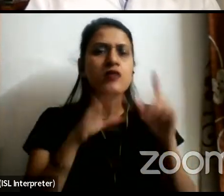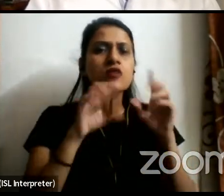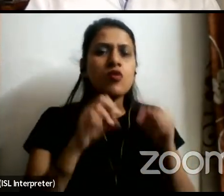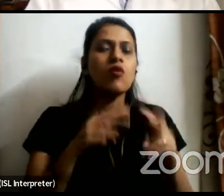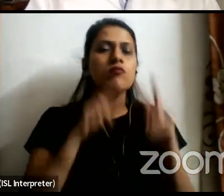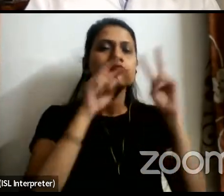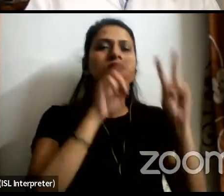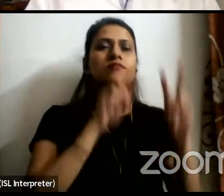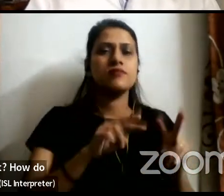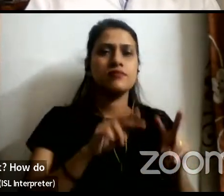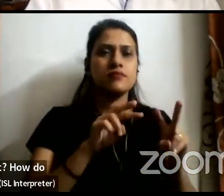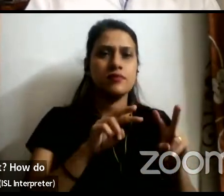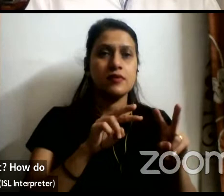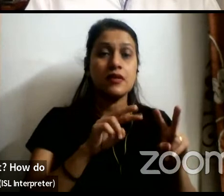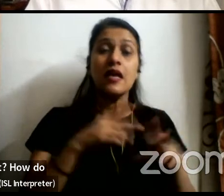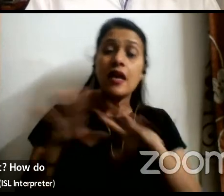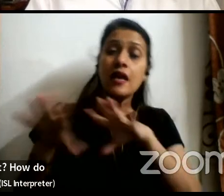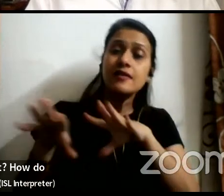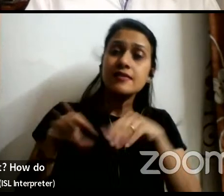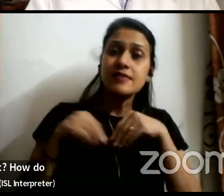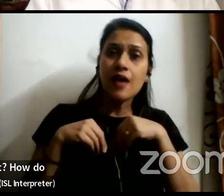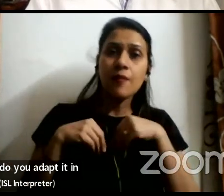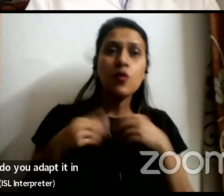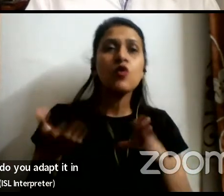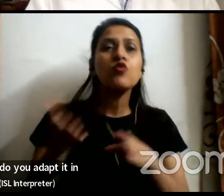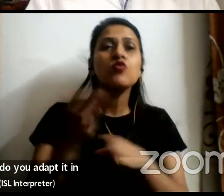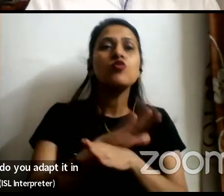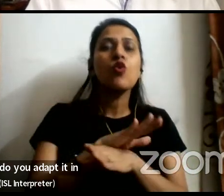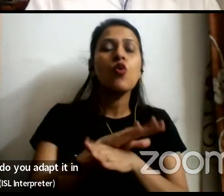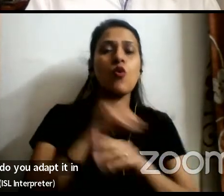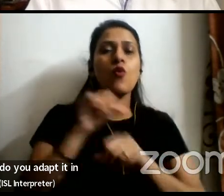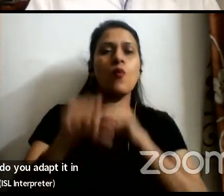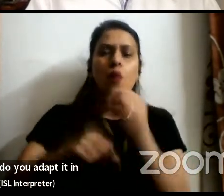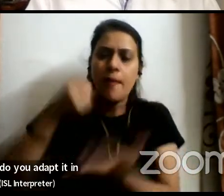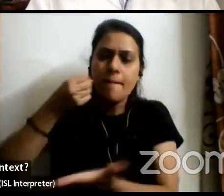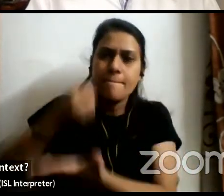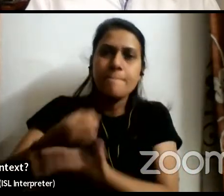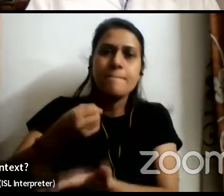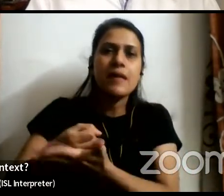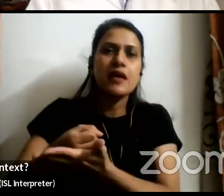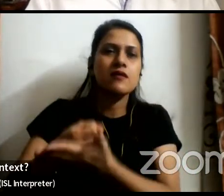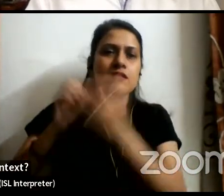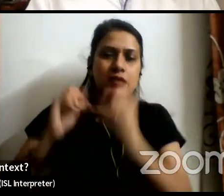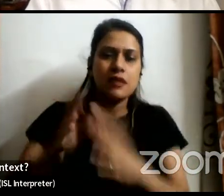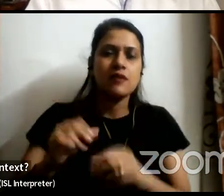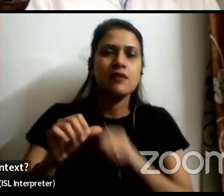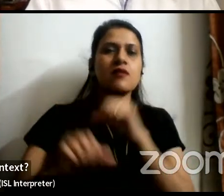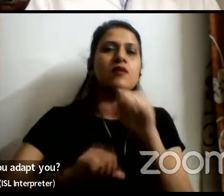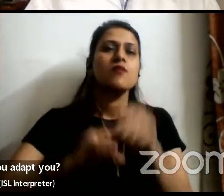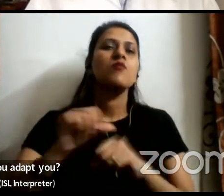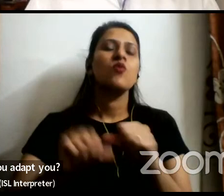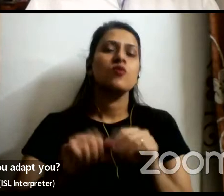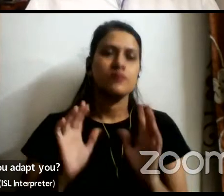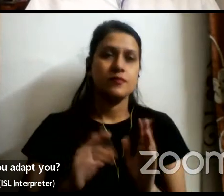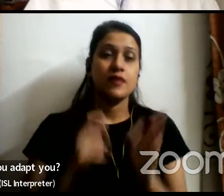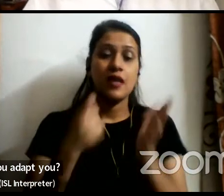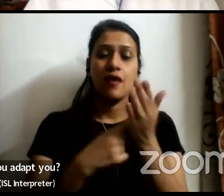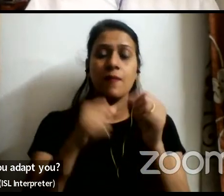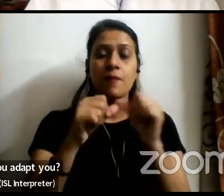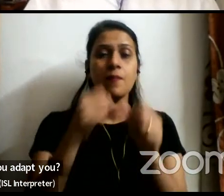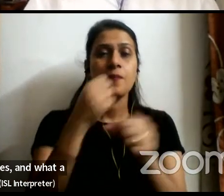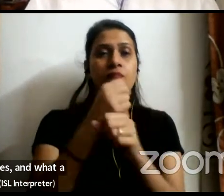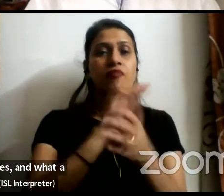do you adapt? You adapt it through bottom-up processes. And what are bottom-up processes? For instance, the Raghavan Committee,